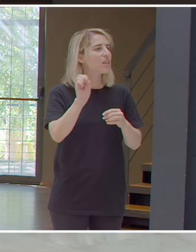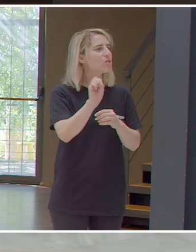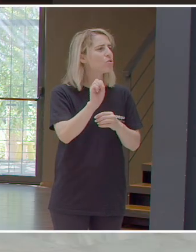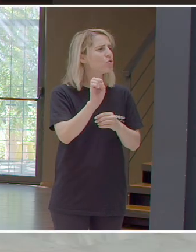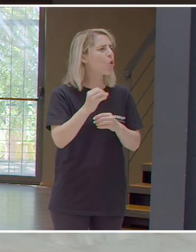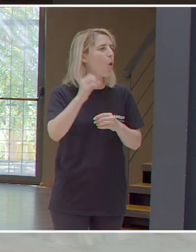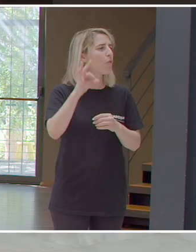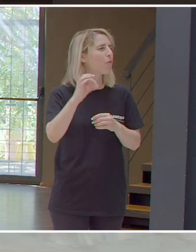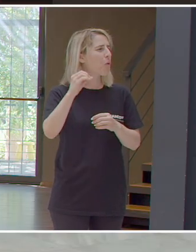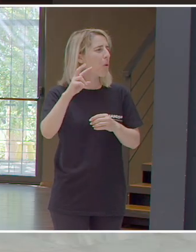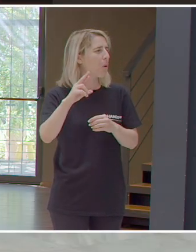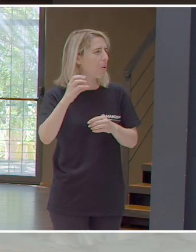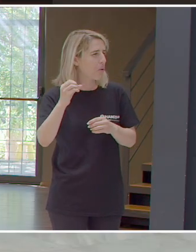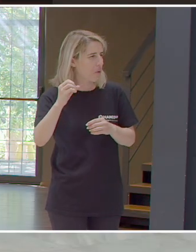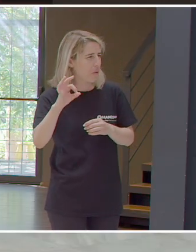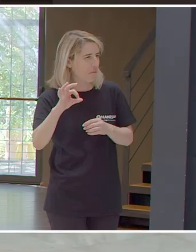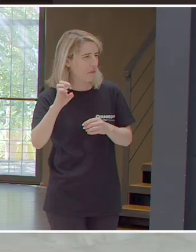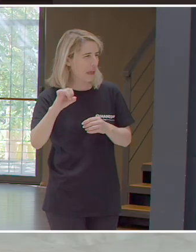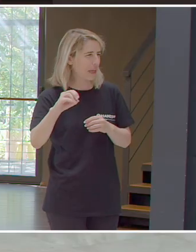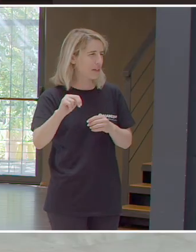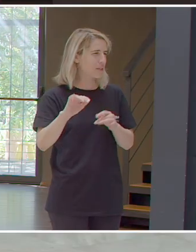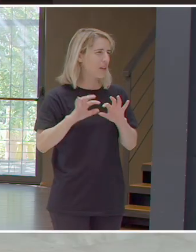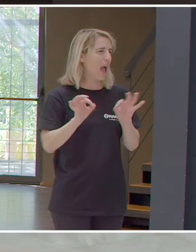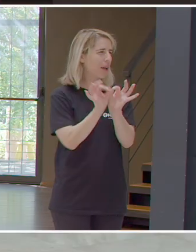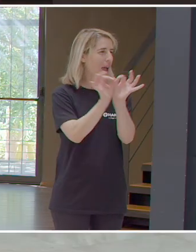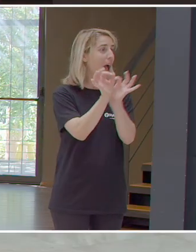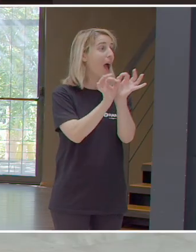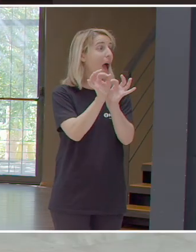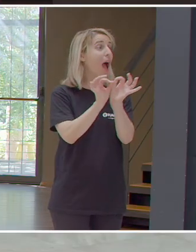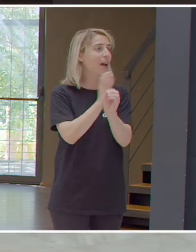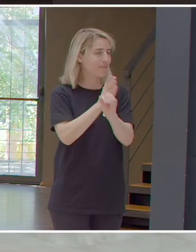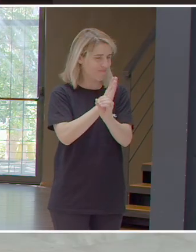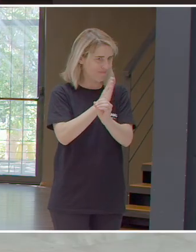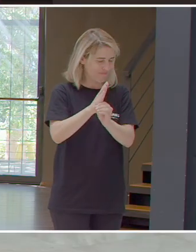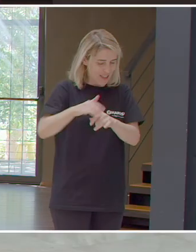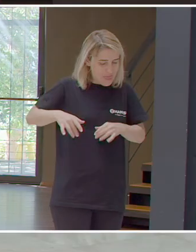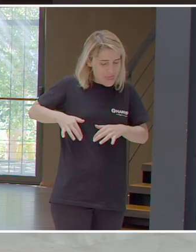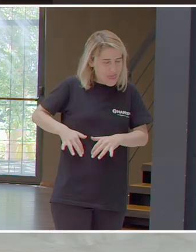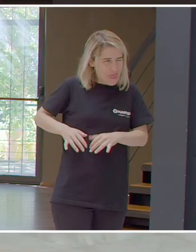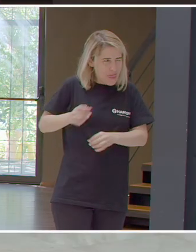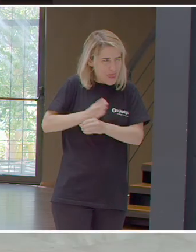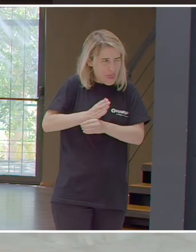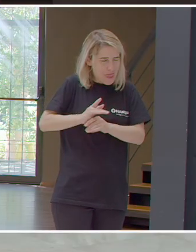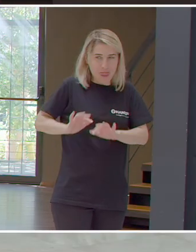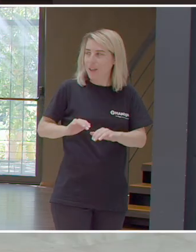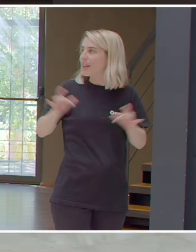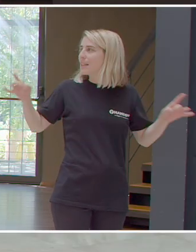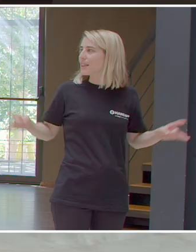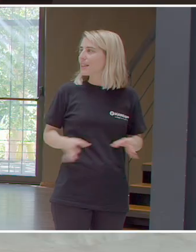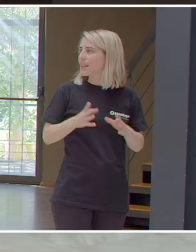they neutralize carcinogens, and this is a compound in the cruciferous veggies. Small hack: if you prepare